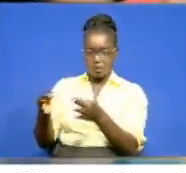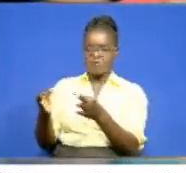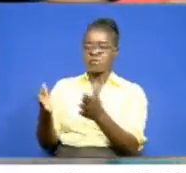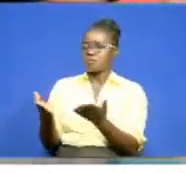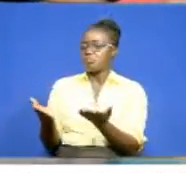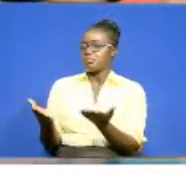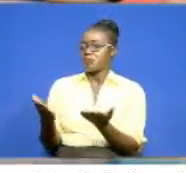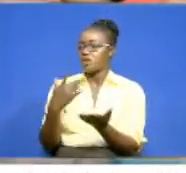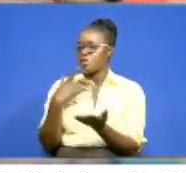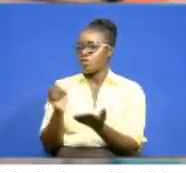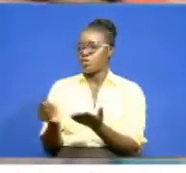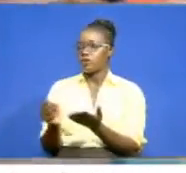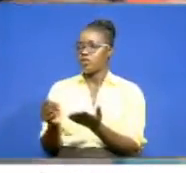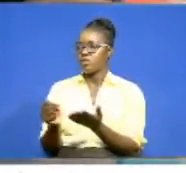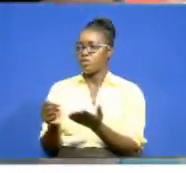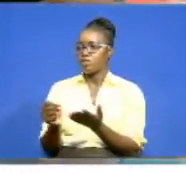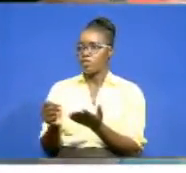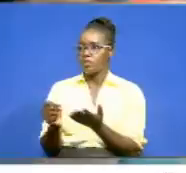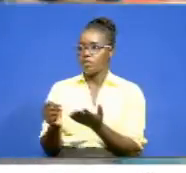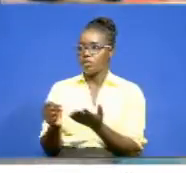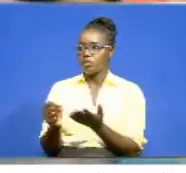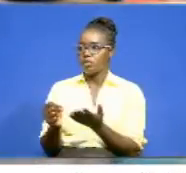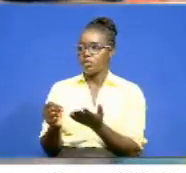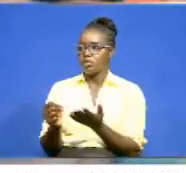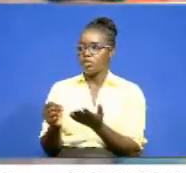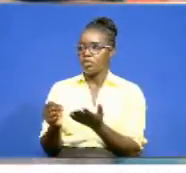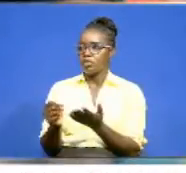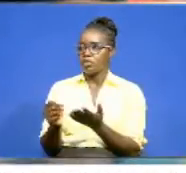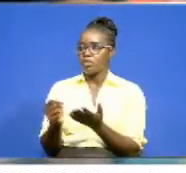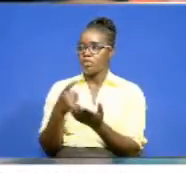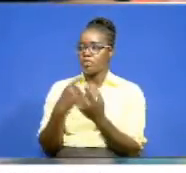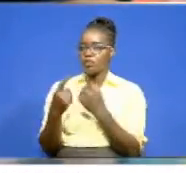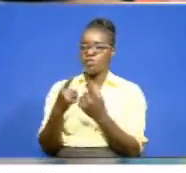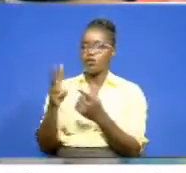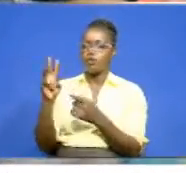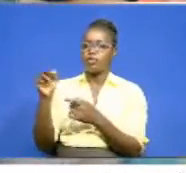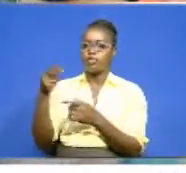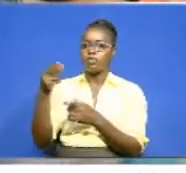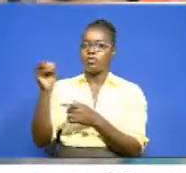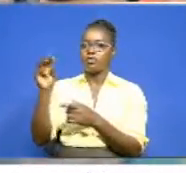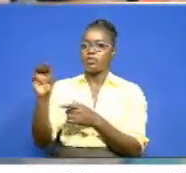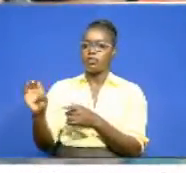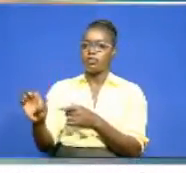So, as I was saying, with, I was talking with Wahome before the show, I say,